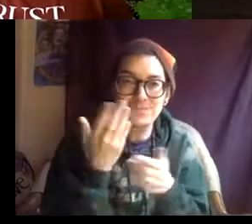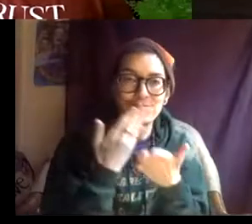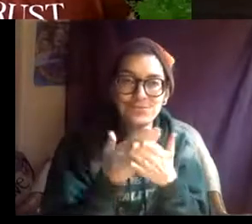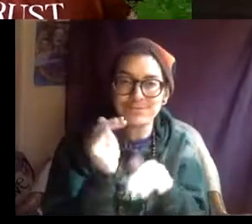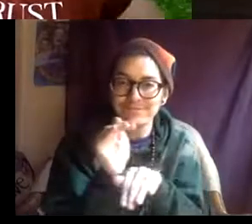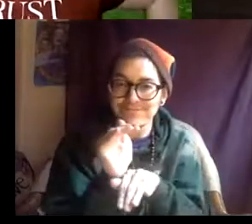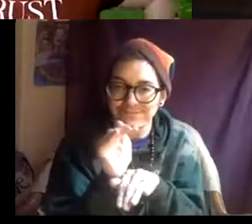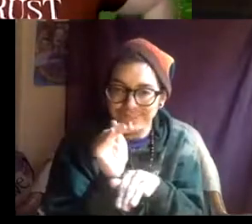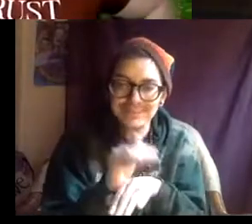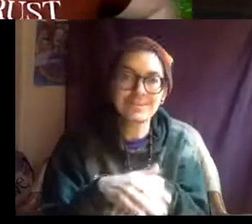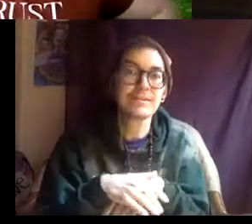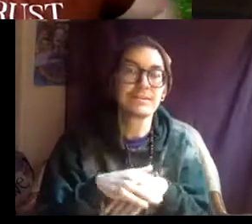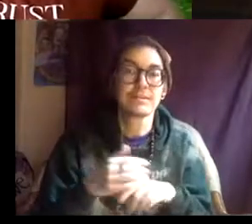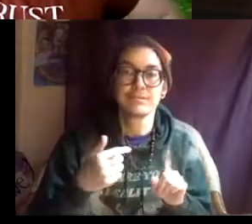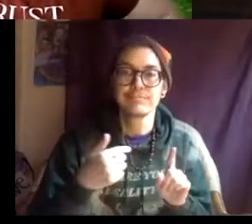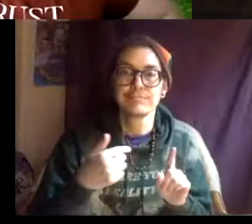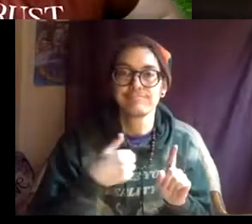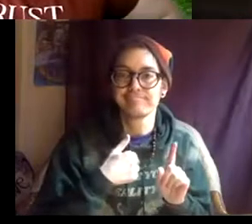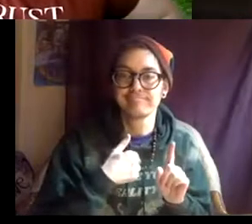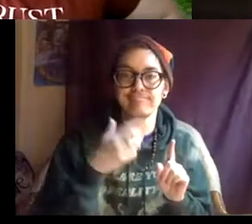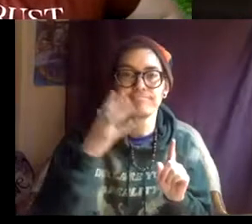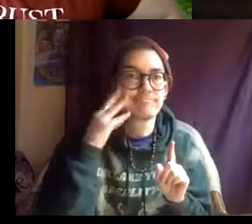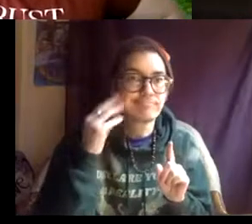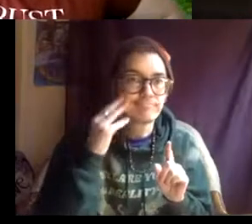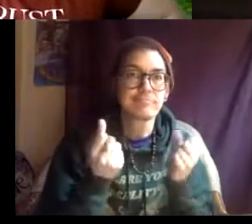Hello, everyone. Good evening.